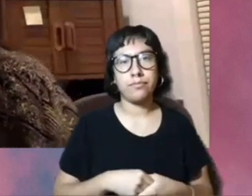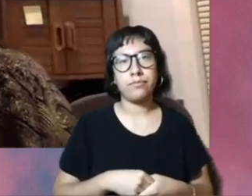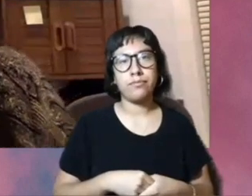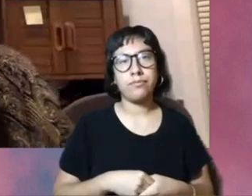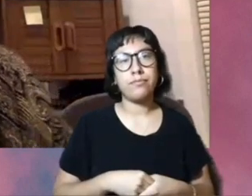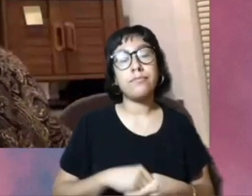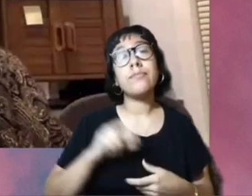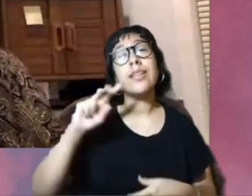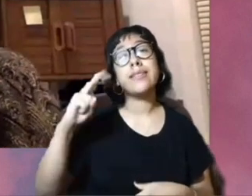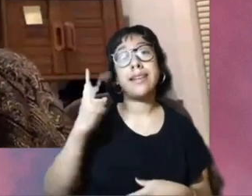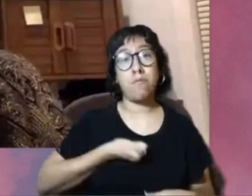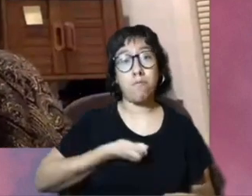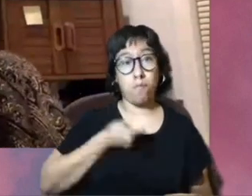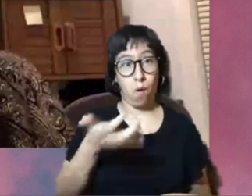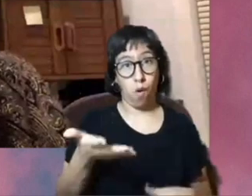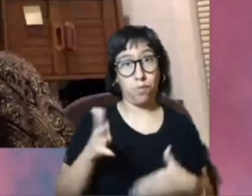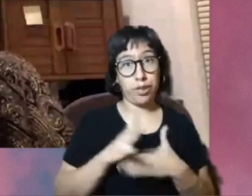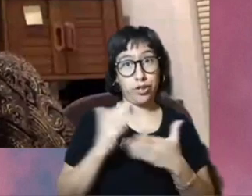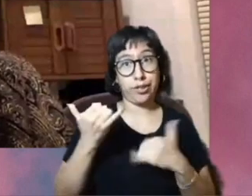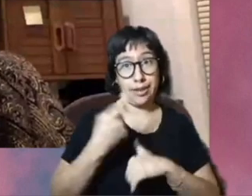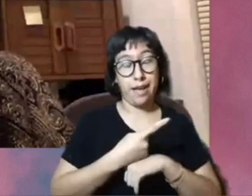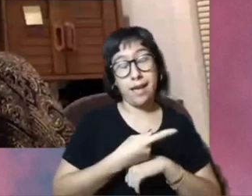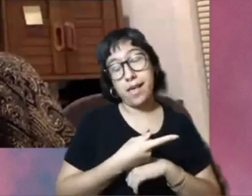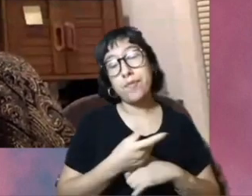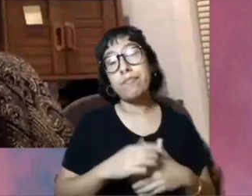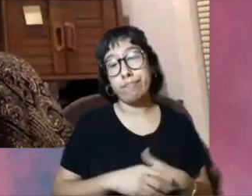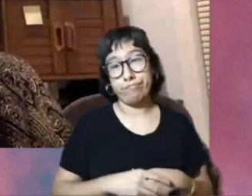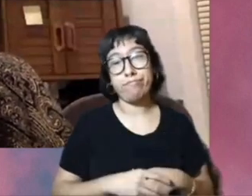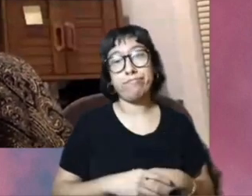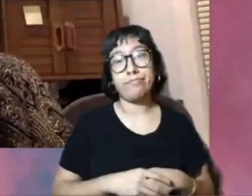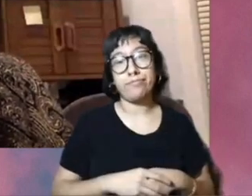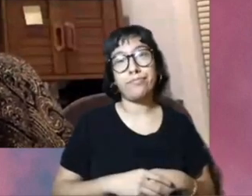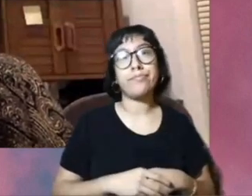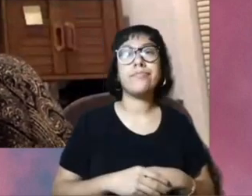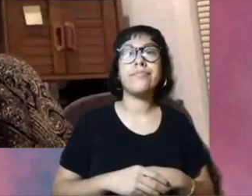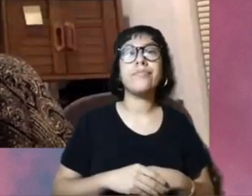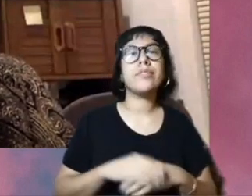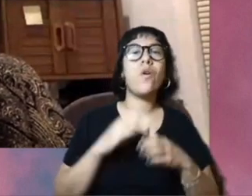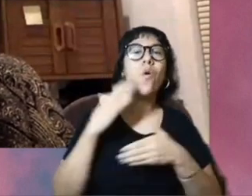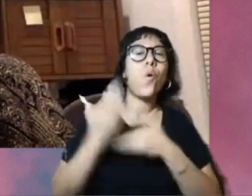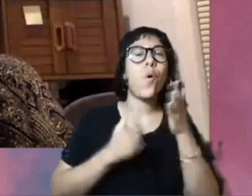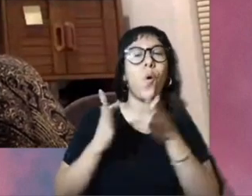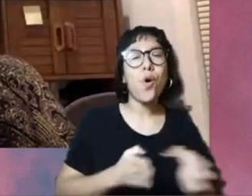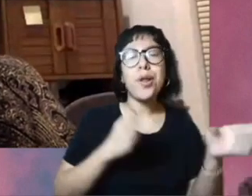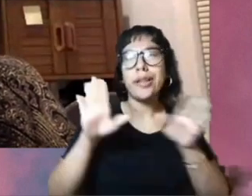The second poem that I will be sharing with you all tonight is Orderly Worship.